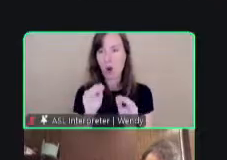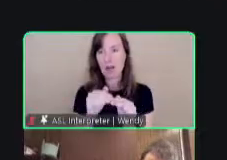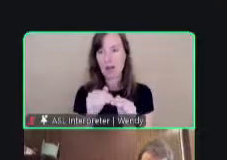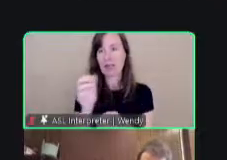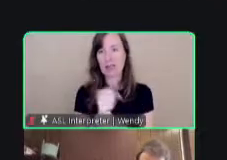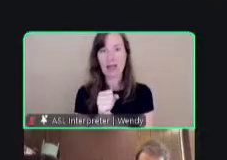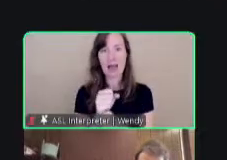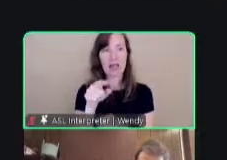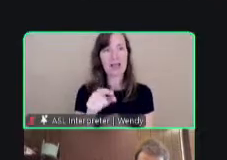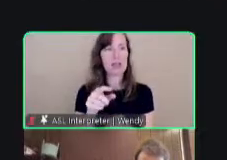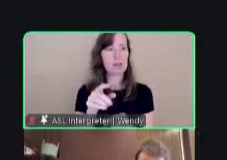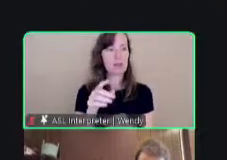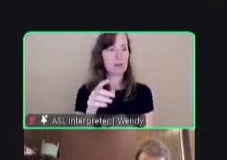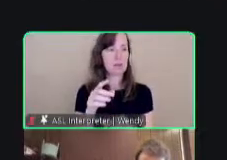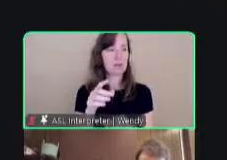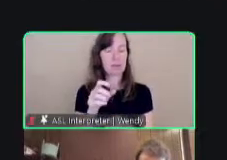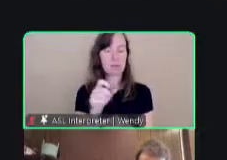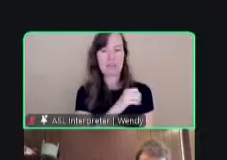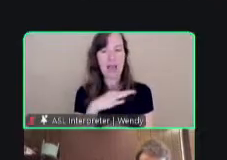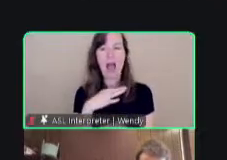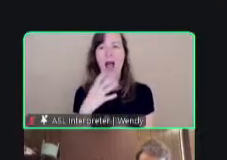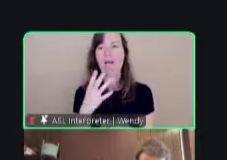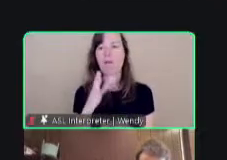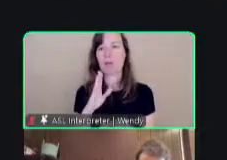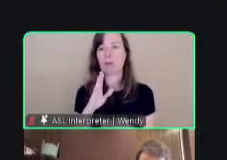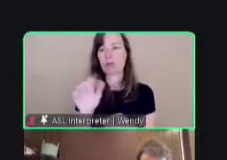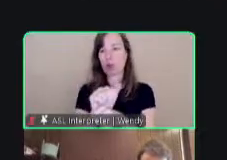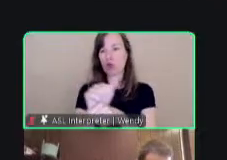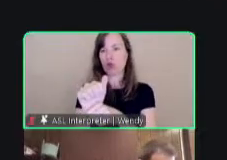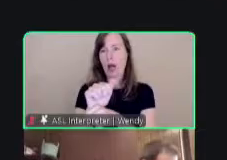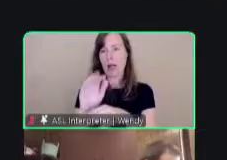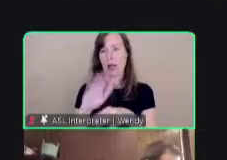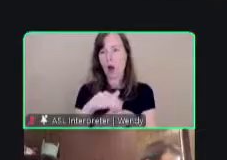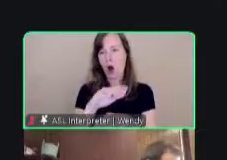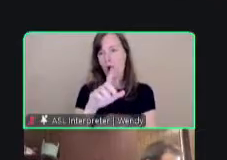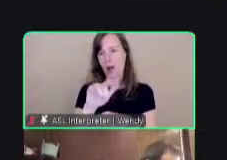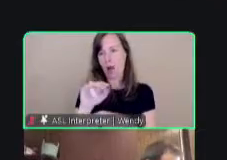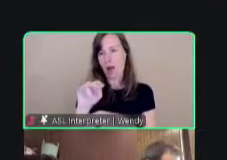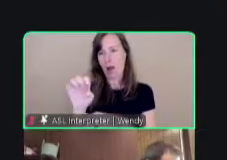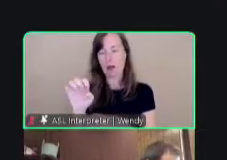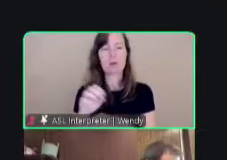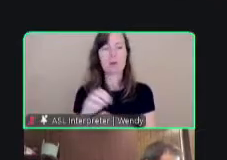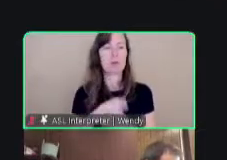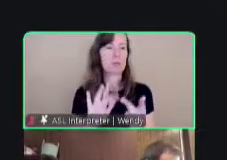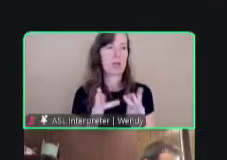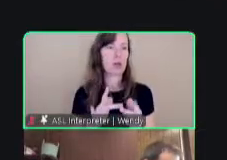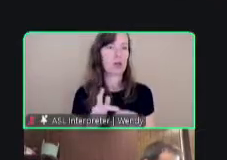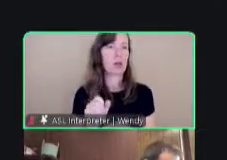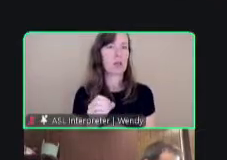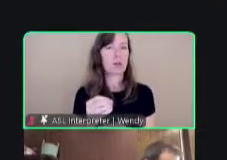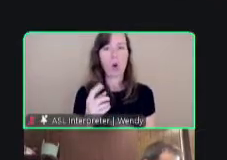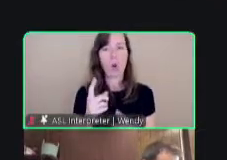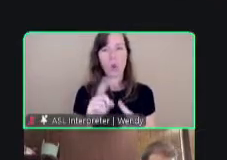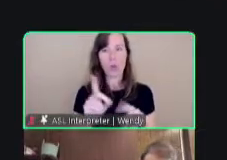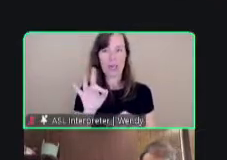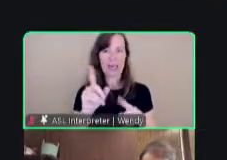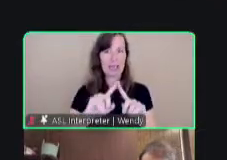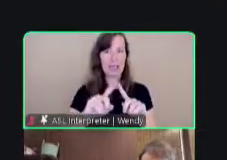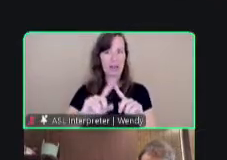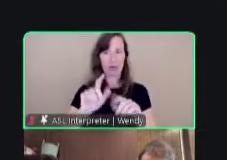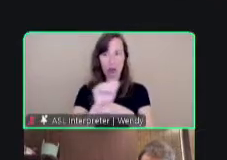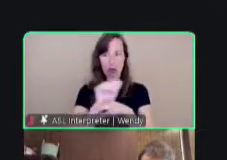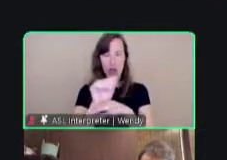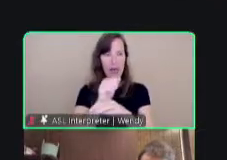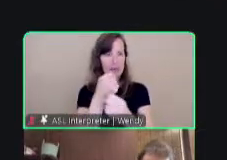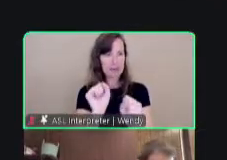online trainings. And so we've completed a host of safety training that is required,